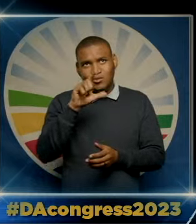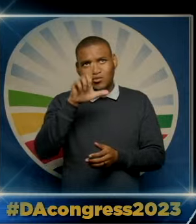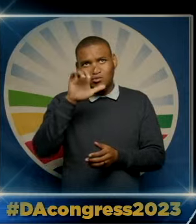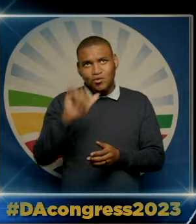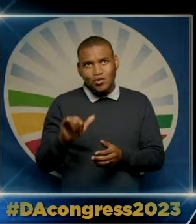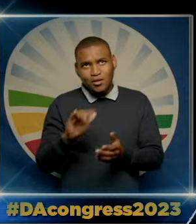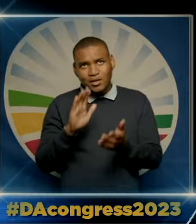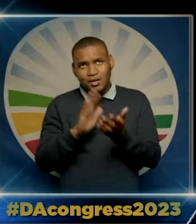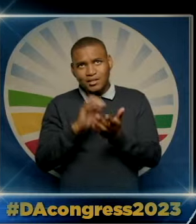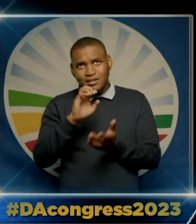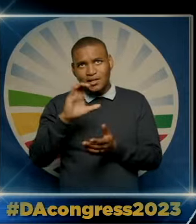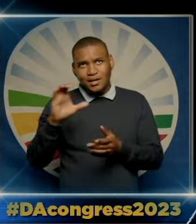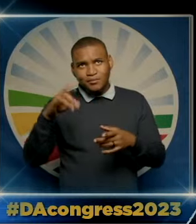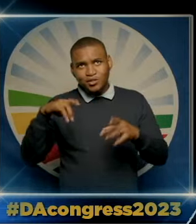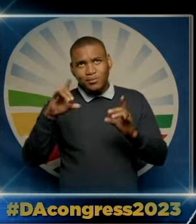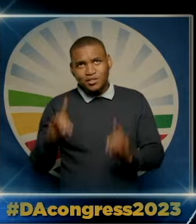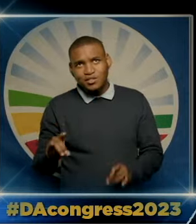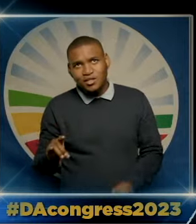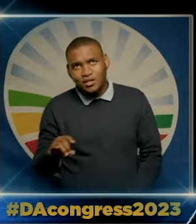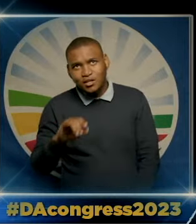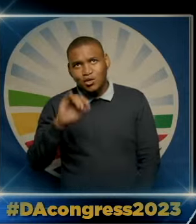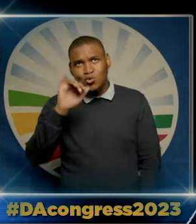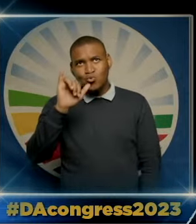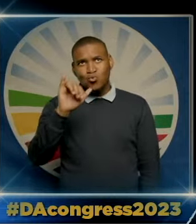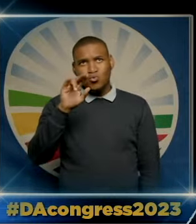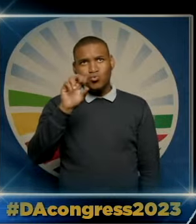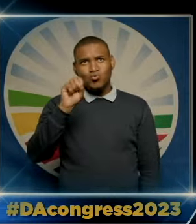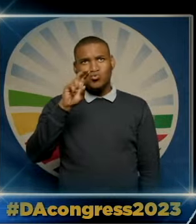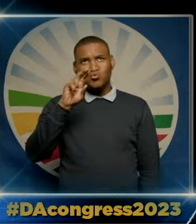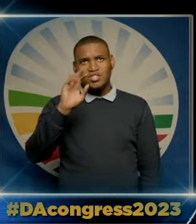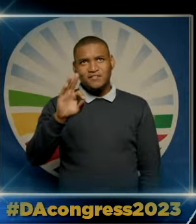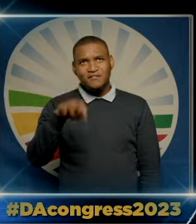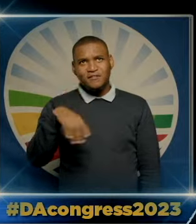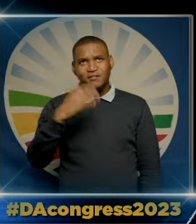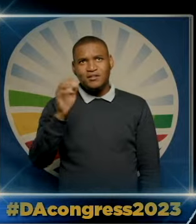DA Eastern Cape chairperson Yusuf Kassim.